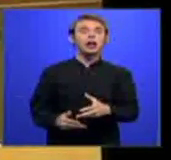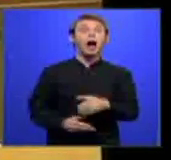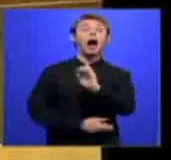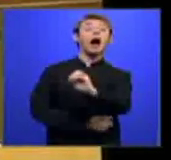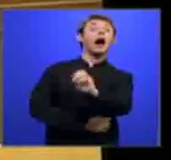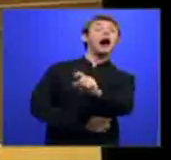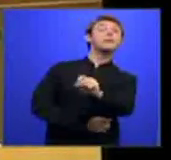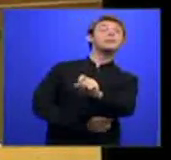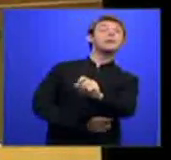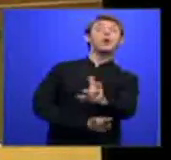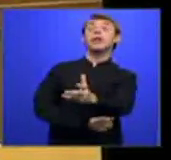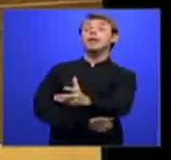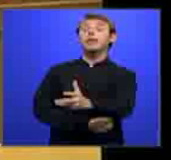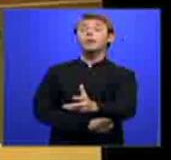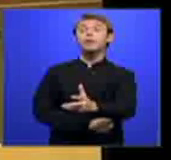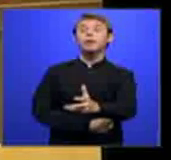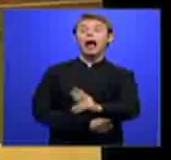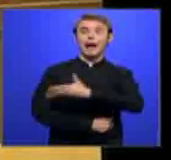umama.